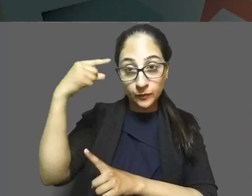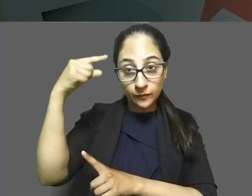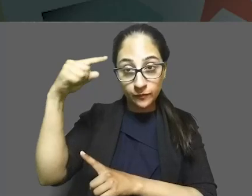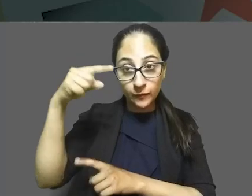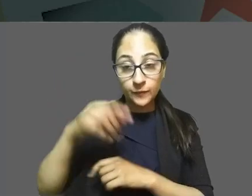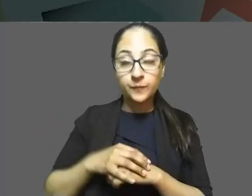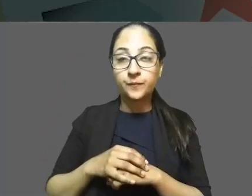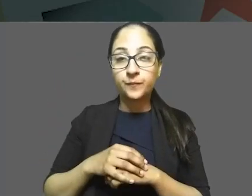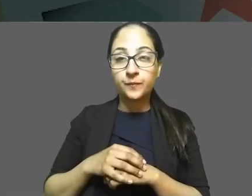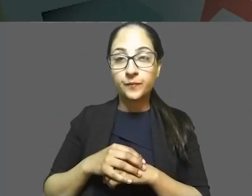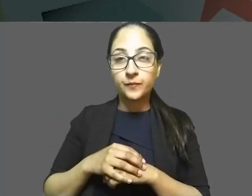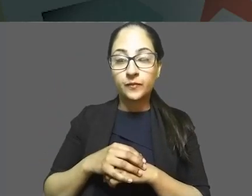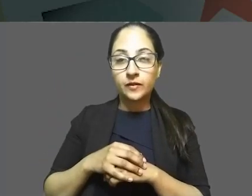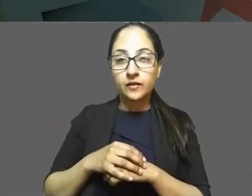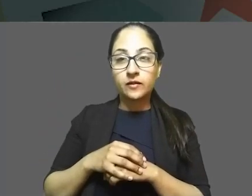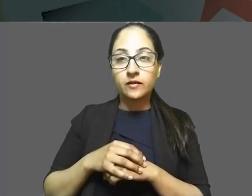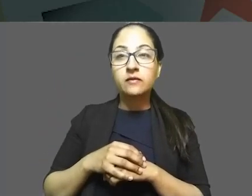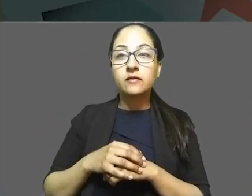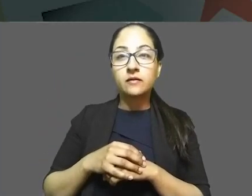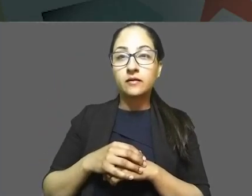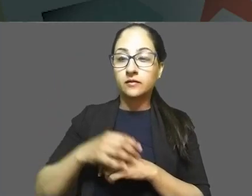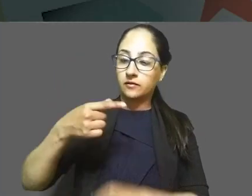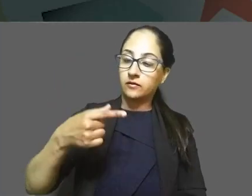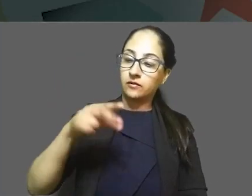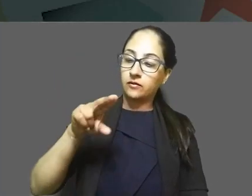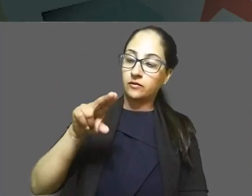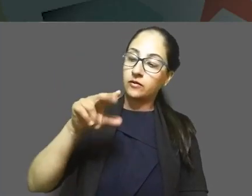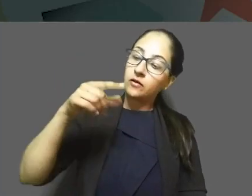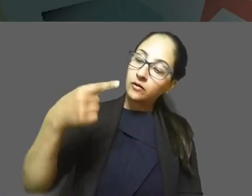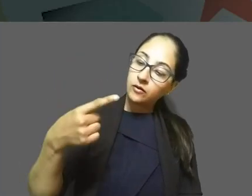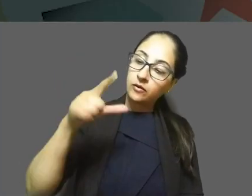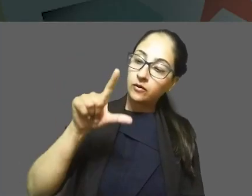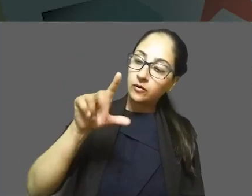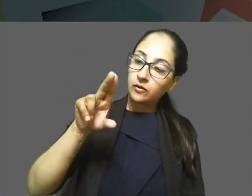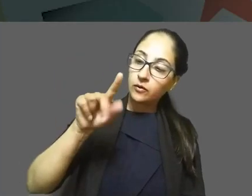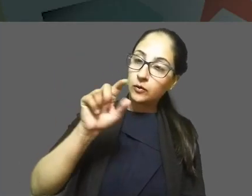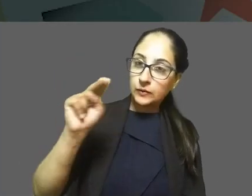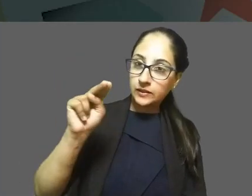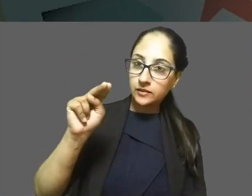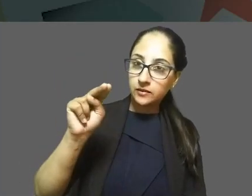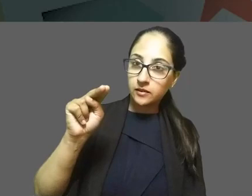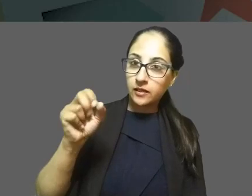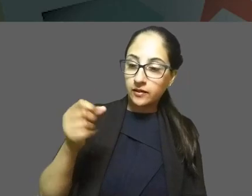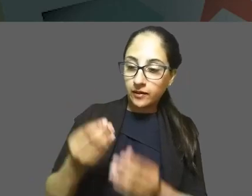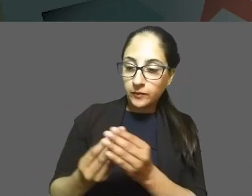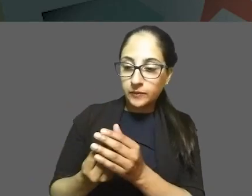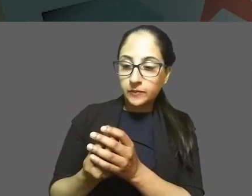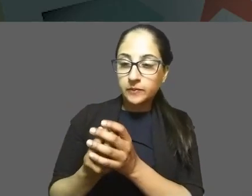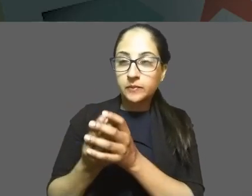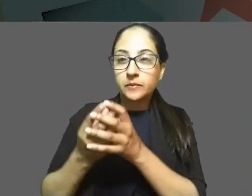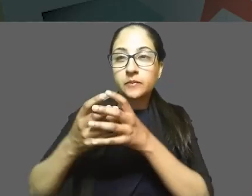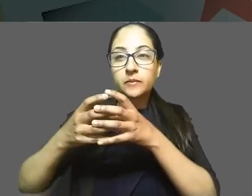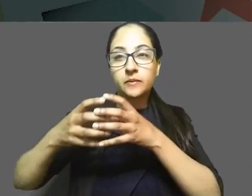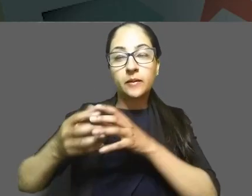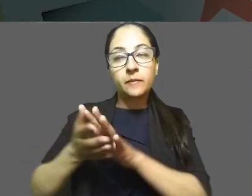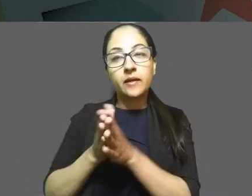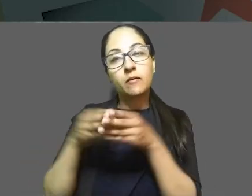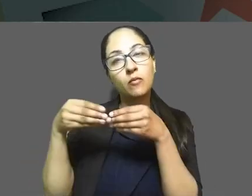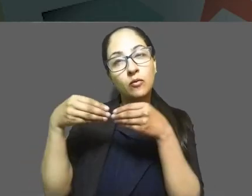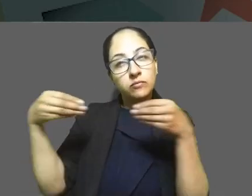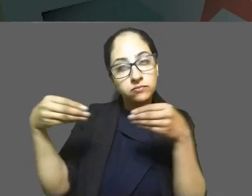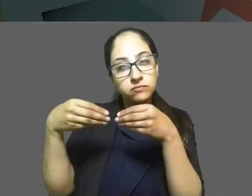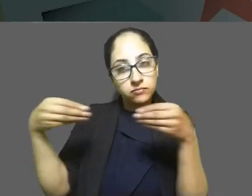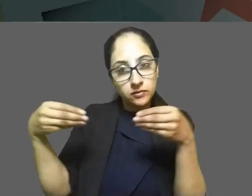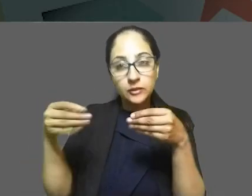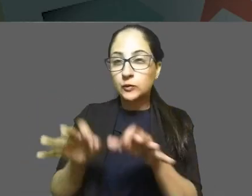that we need to put it aside for a minimum of 30 minutes is that's when the gluten actually develops